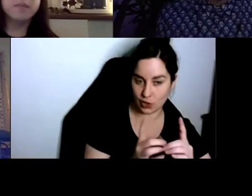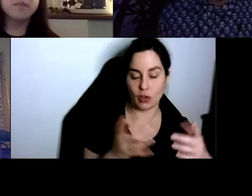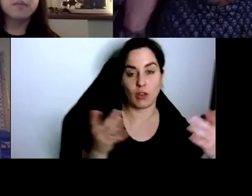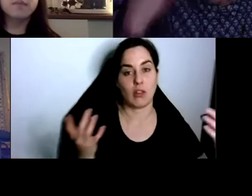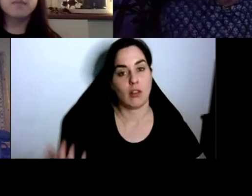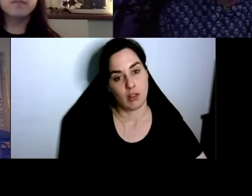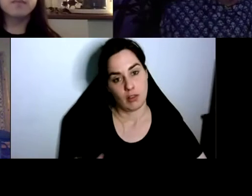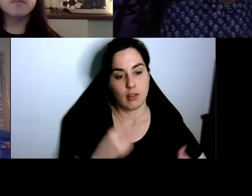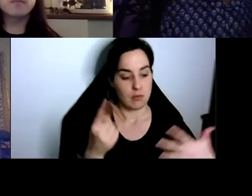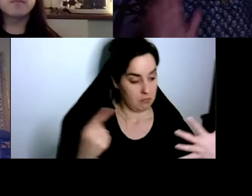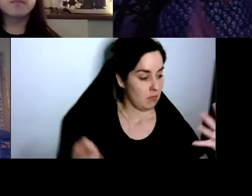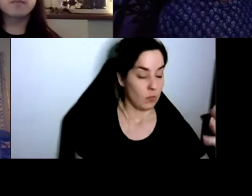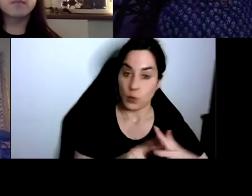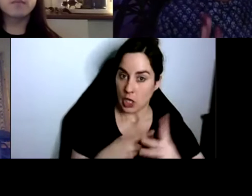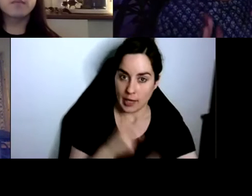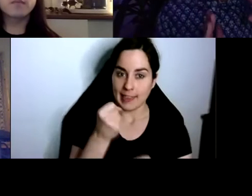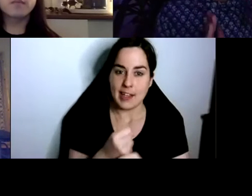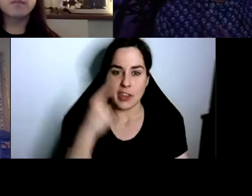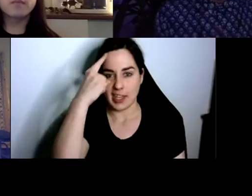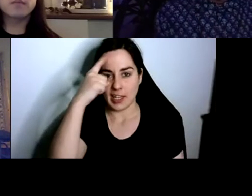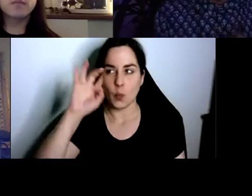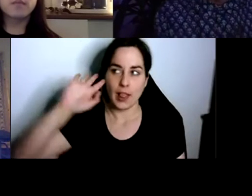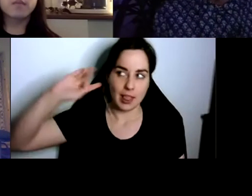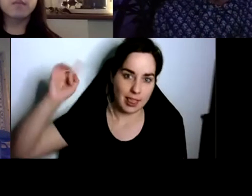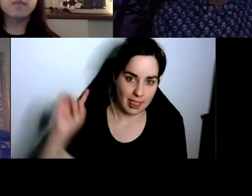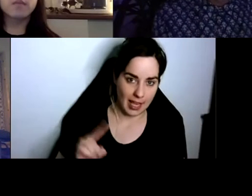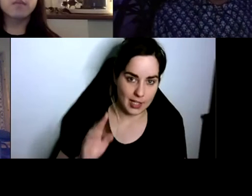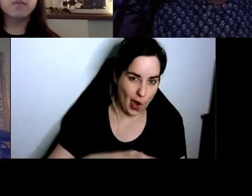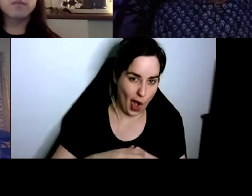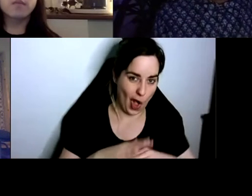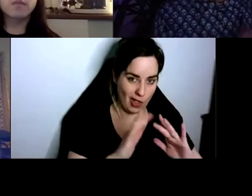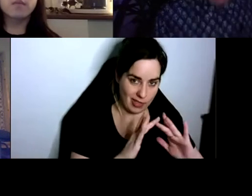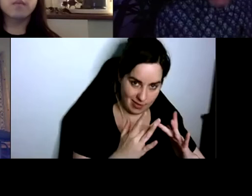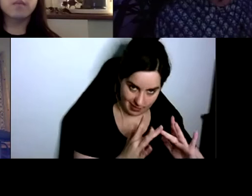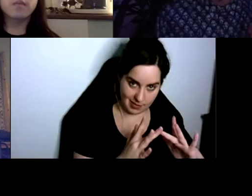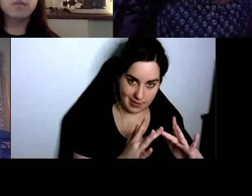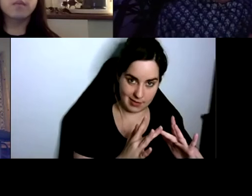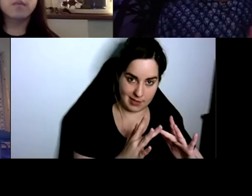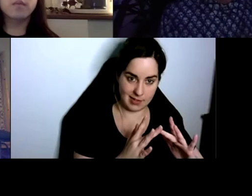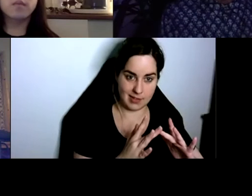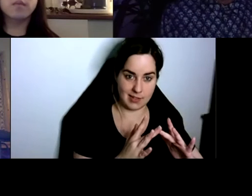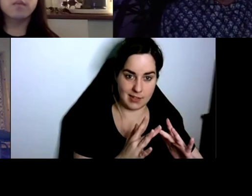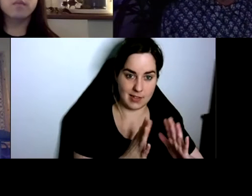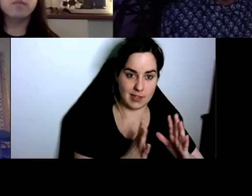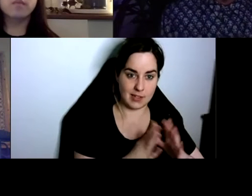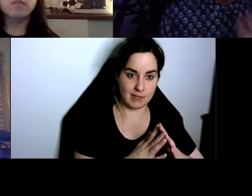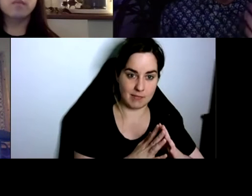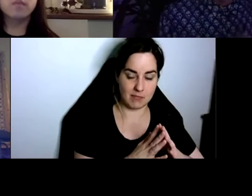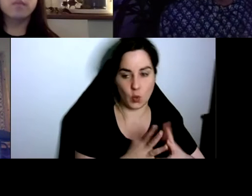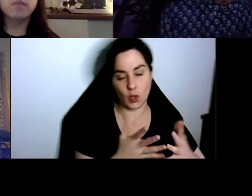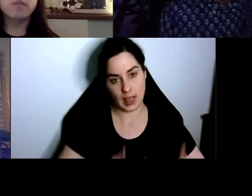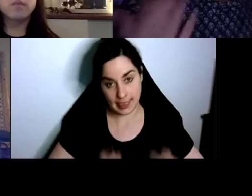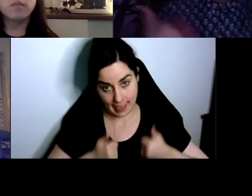we started the year thinking we're going to do less, online live events. We got